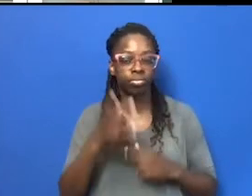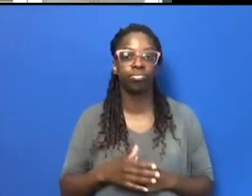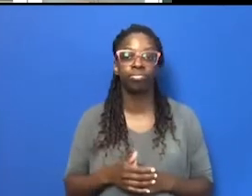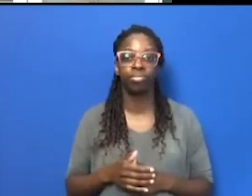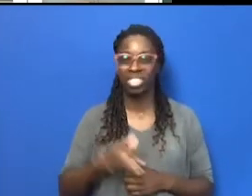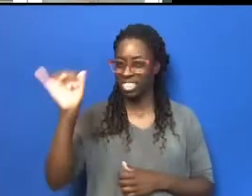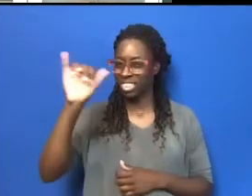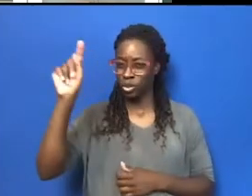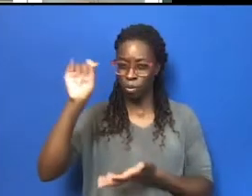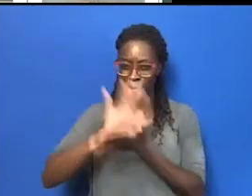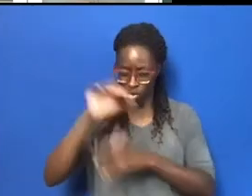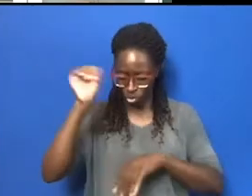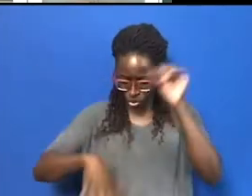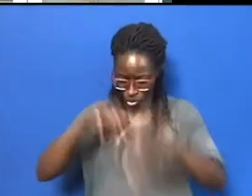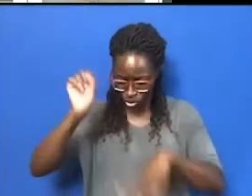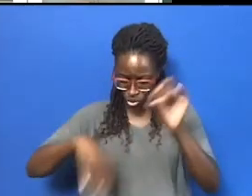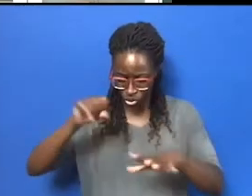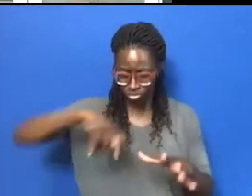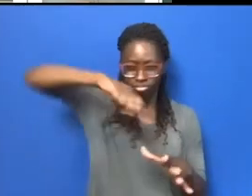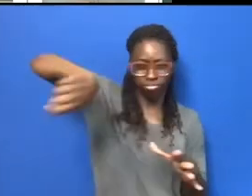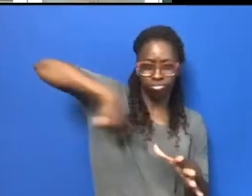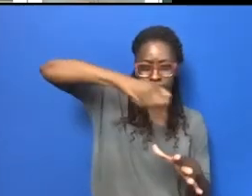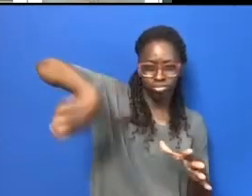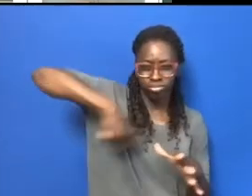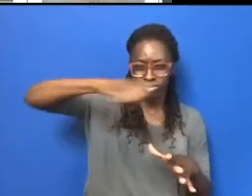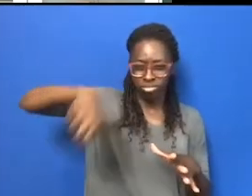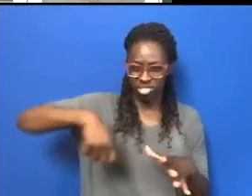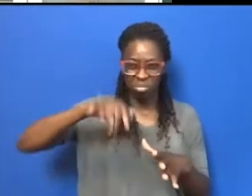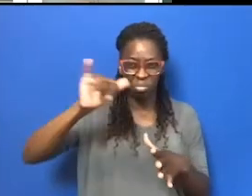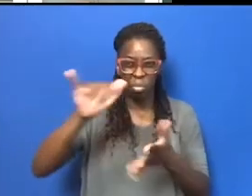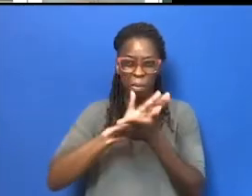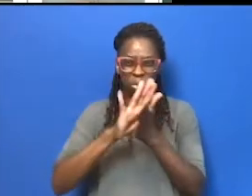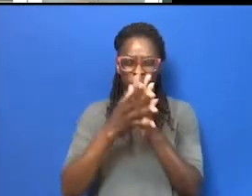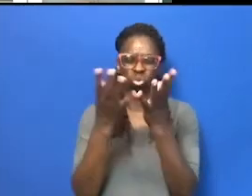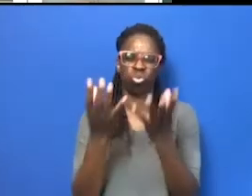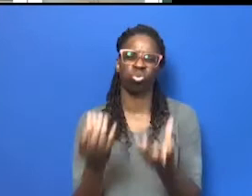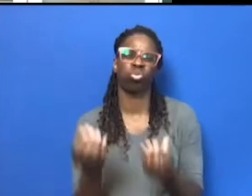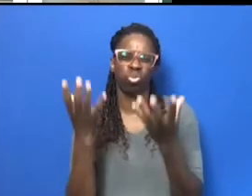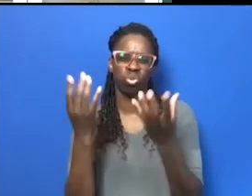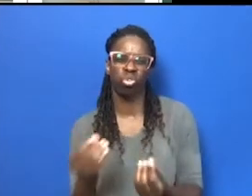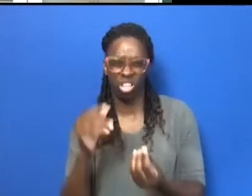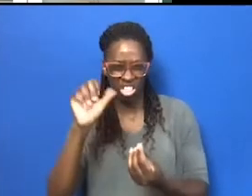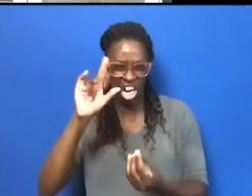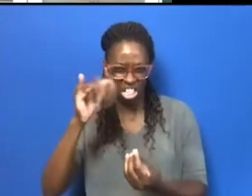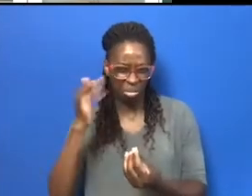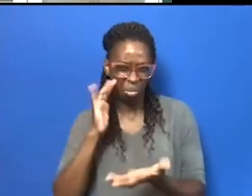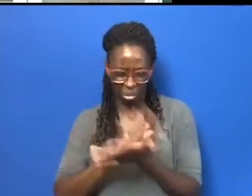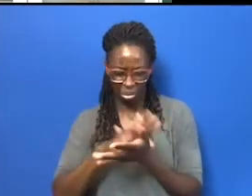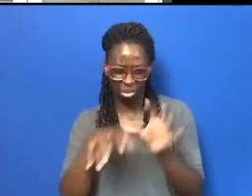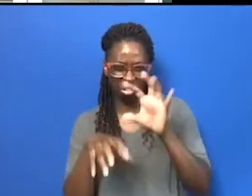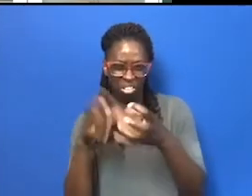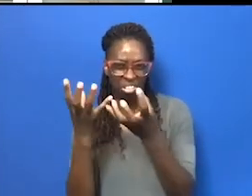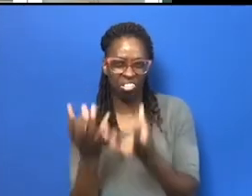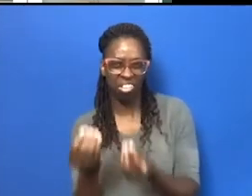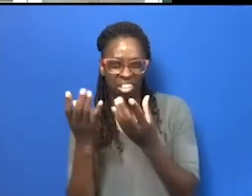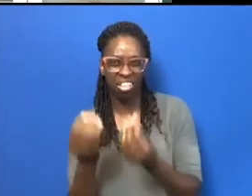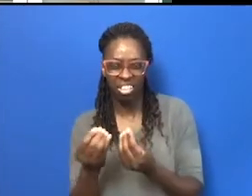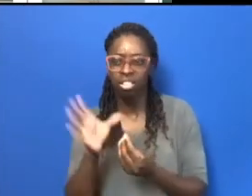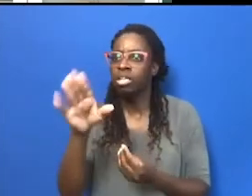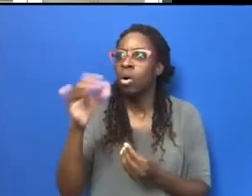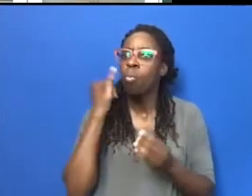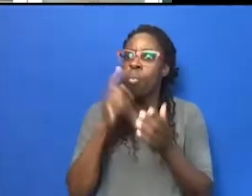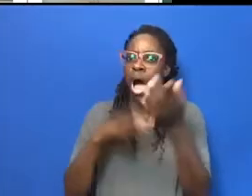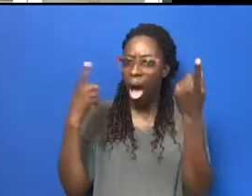mixing toilet paper and water and they're seeing what happens. So if we want children to make predictions about what's going to happen when they do this, we can use